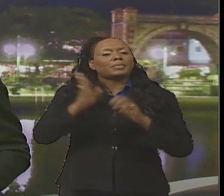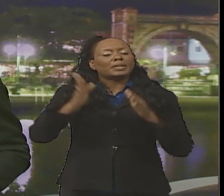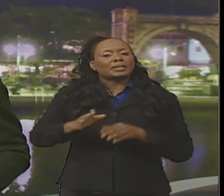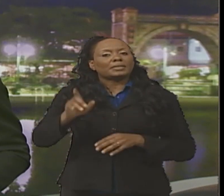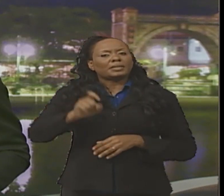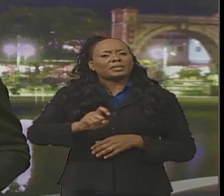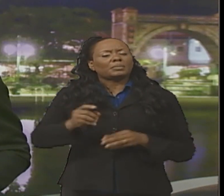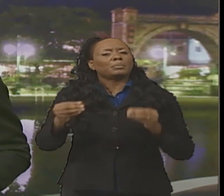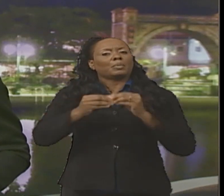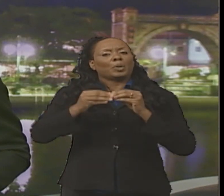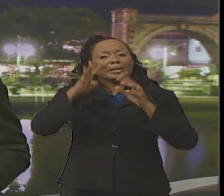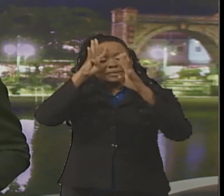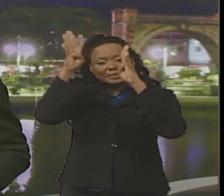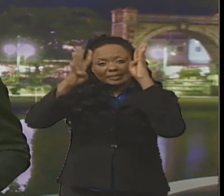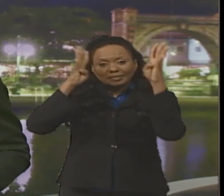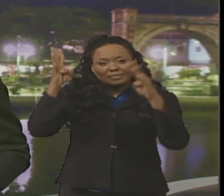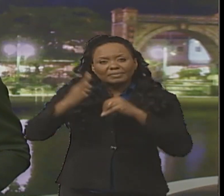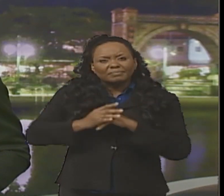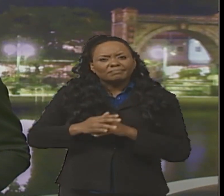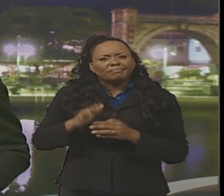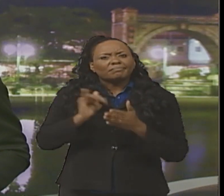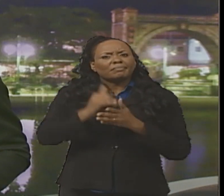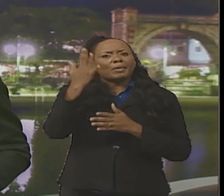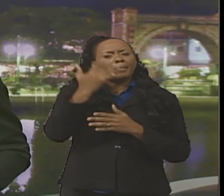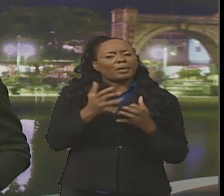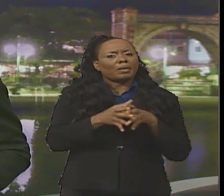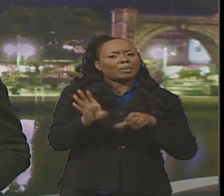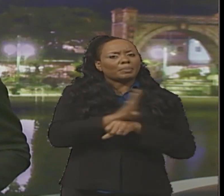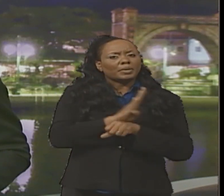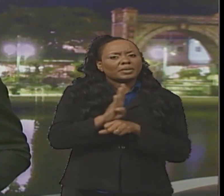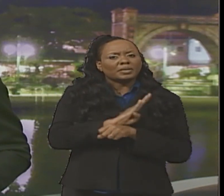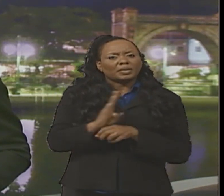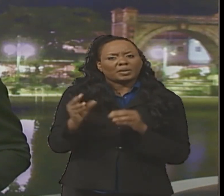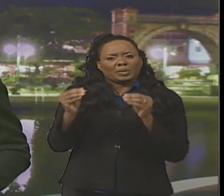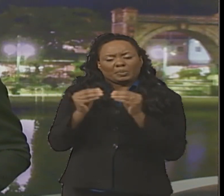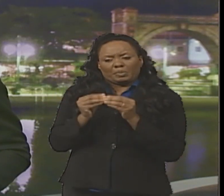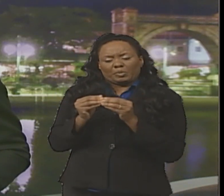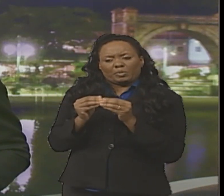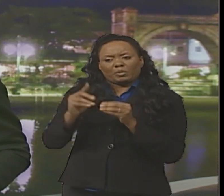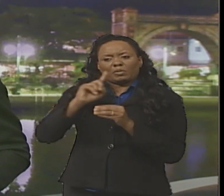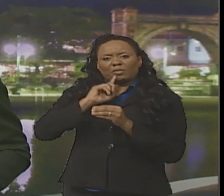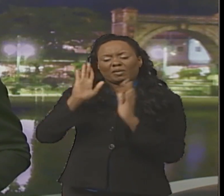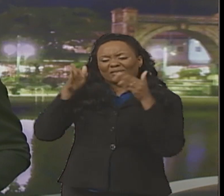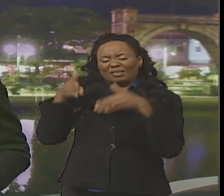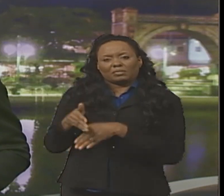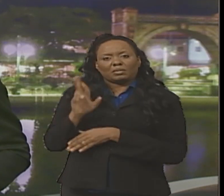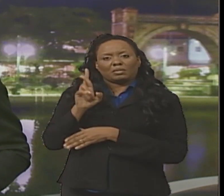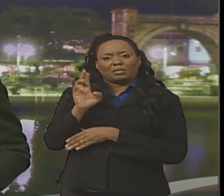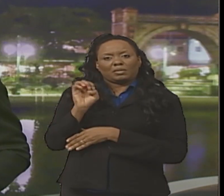is innovation. That's why most local businesses tend to be more retail-oriented.